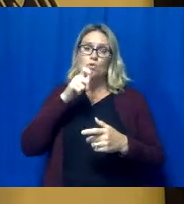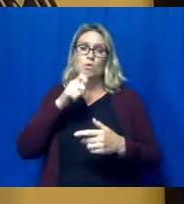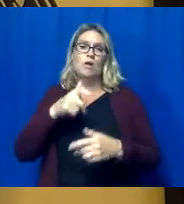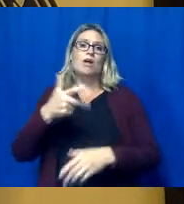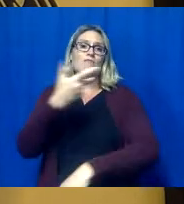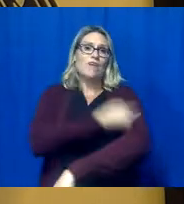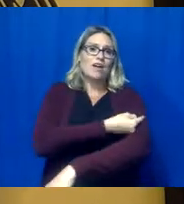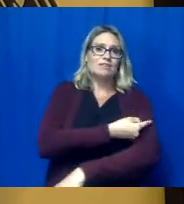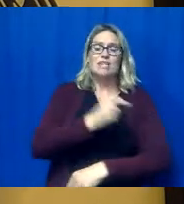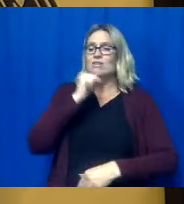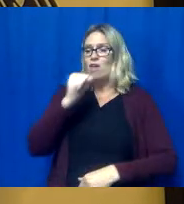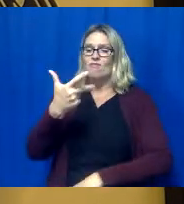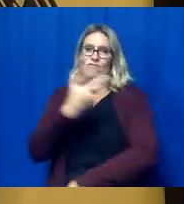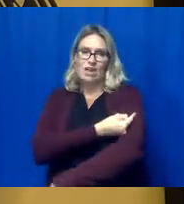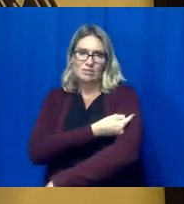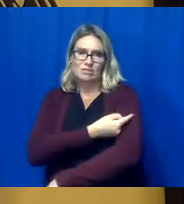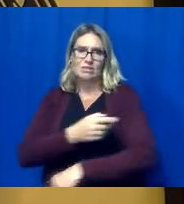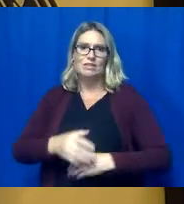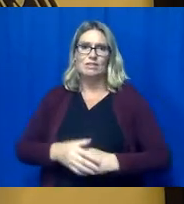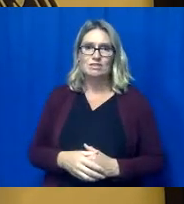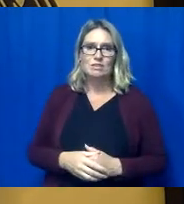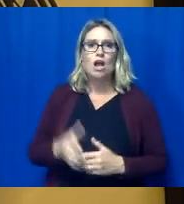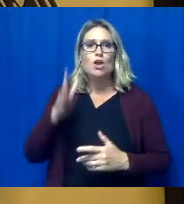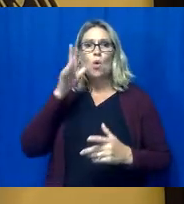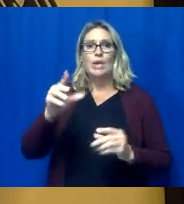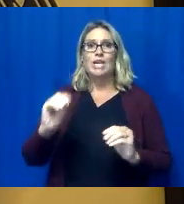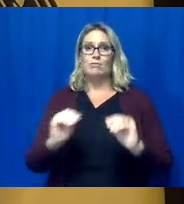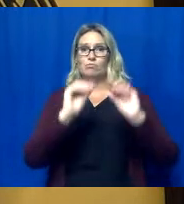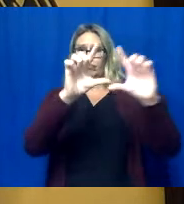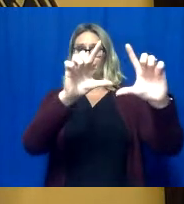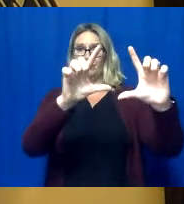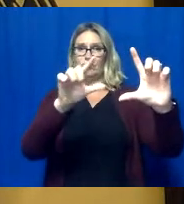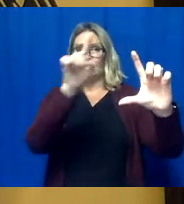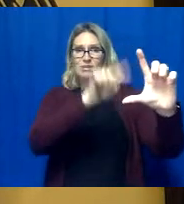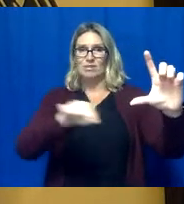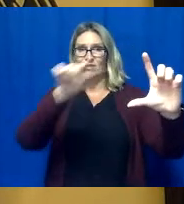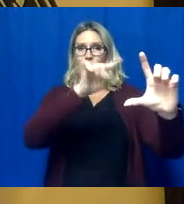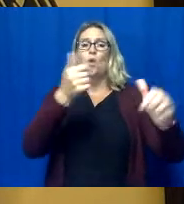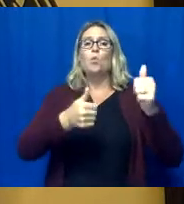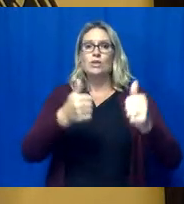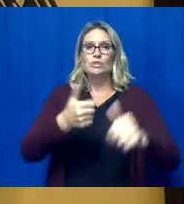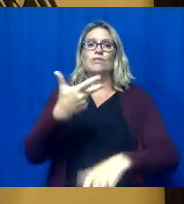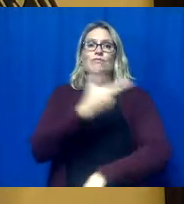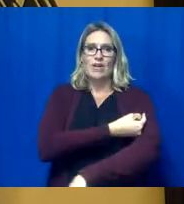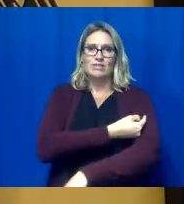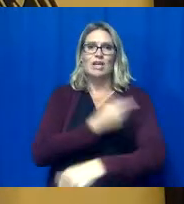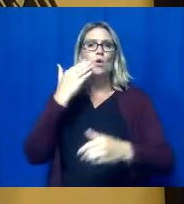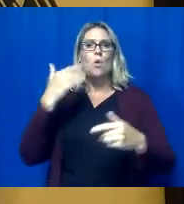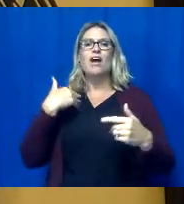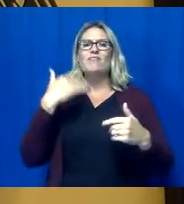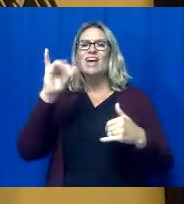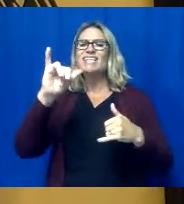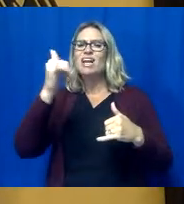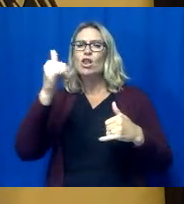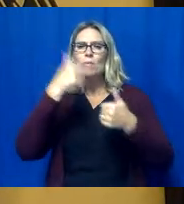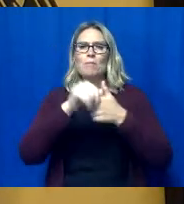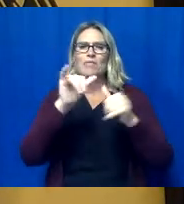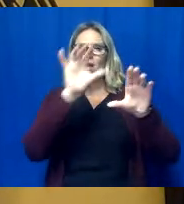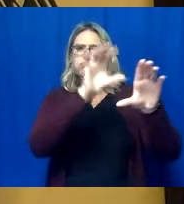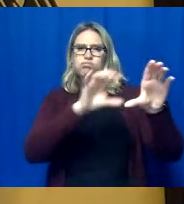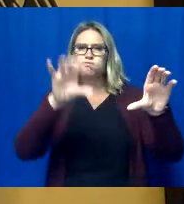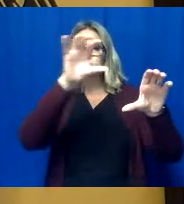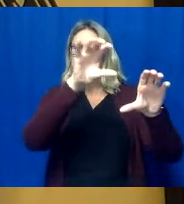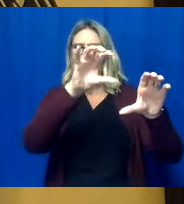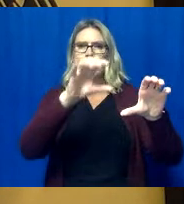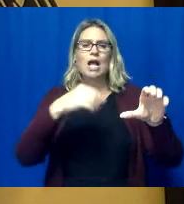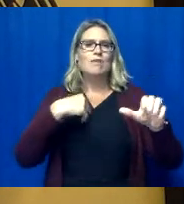a slide of all of the cases in terms of which ones were vaccinated, but I don't have the breakdown in cases